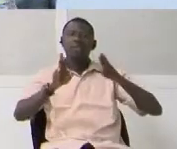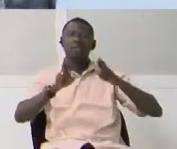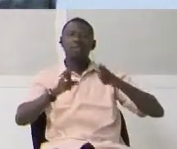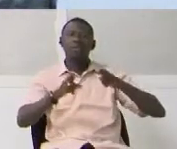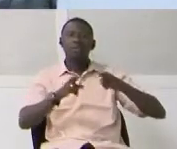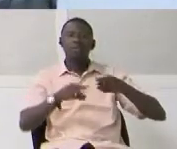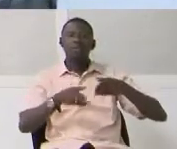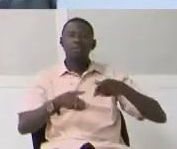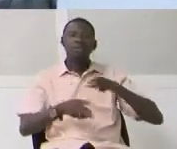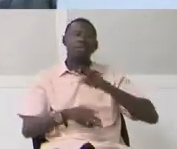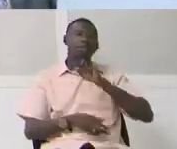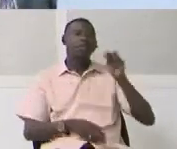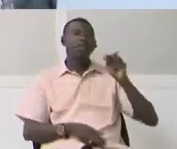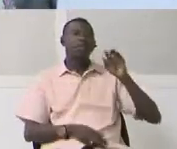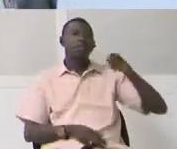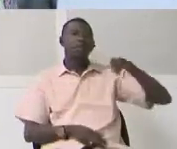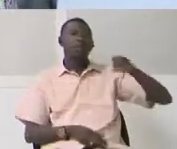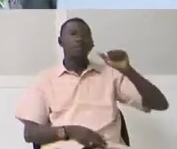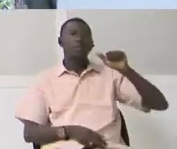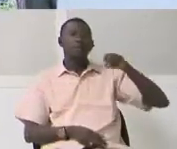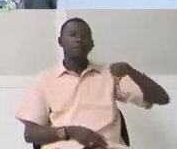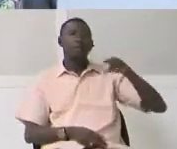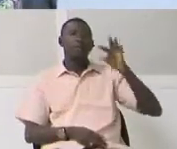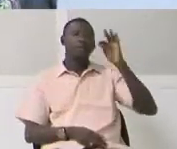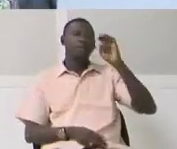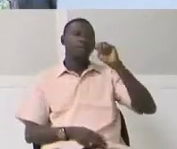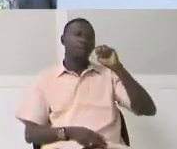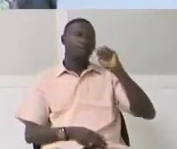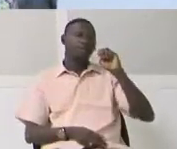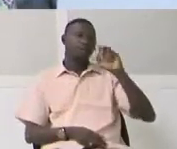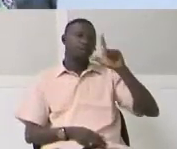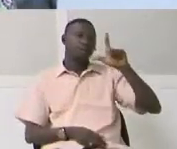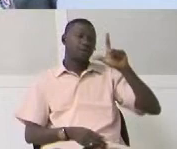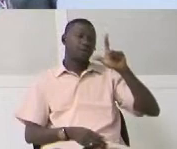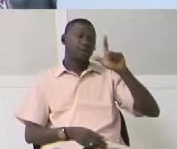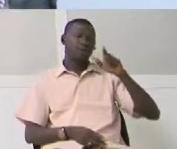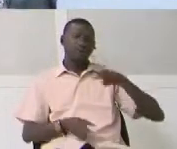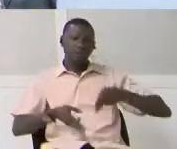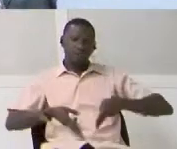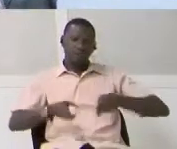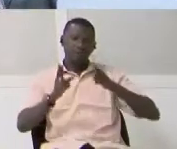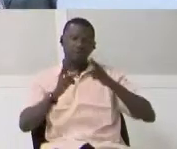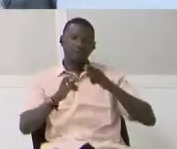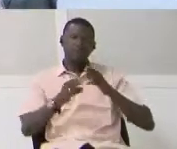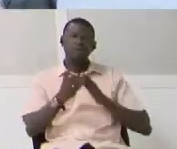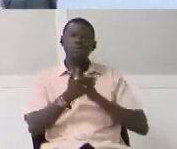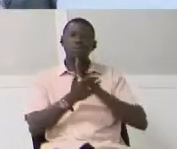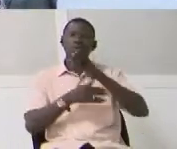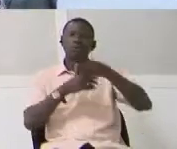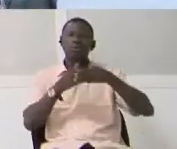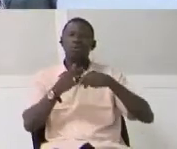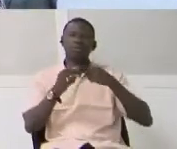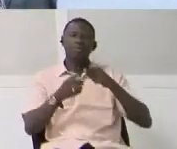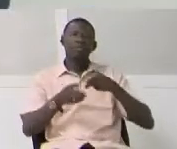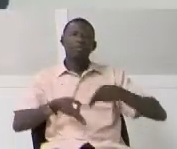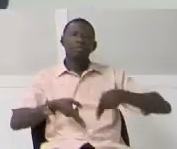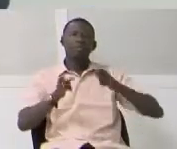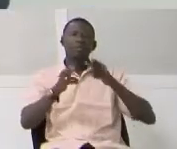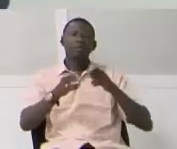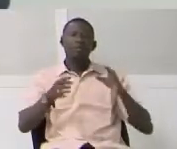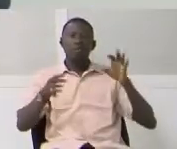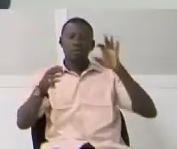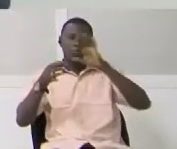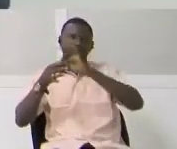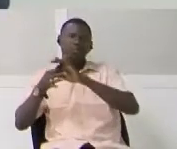A continuation ranking B. And the continuation from ranking up to Moscow.